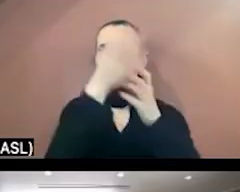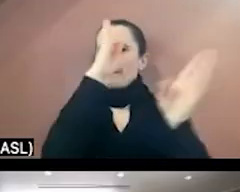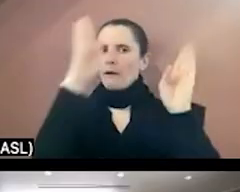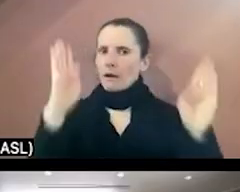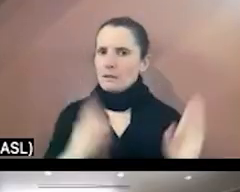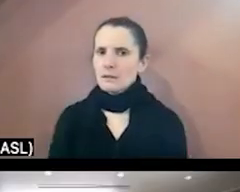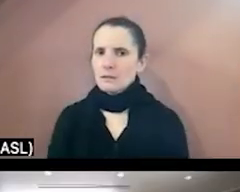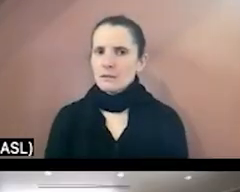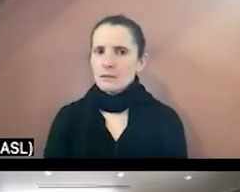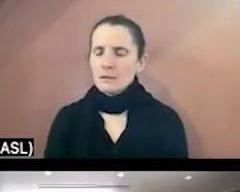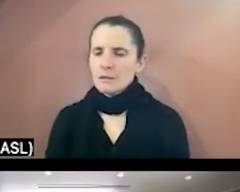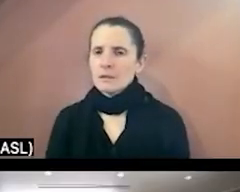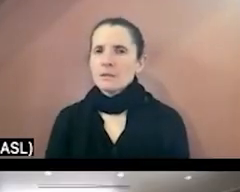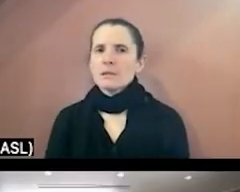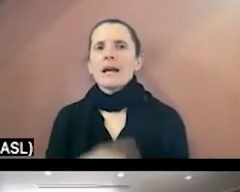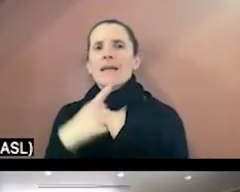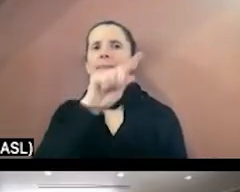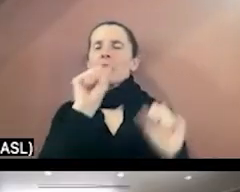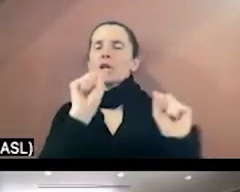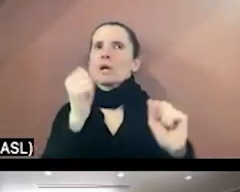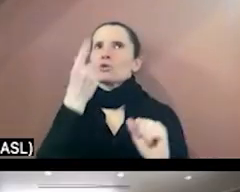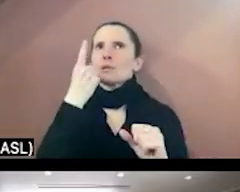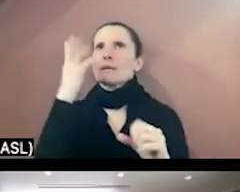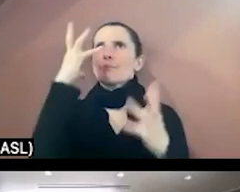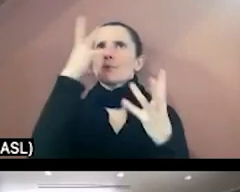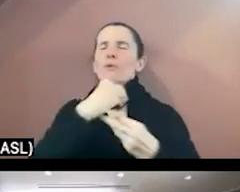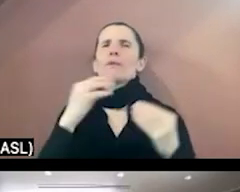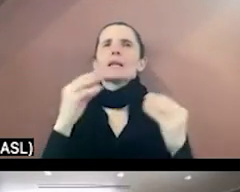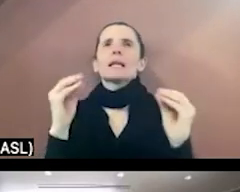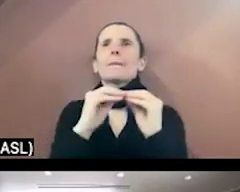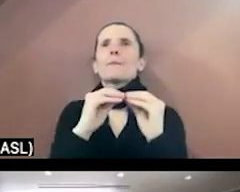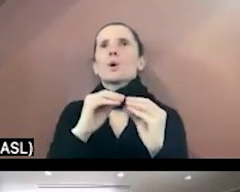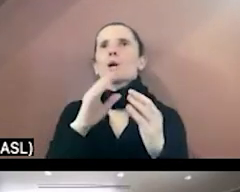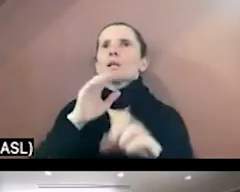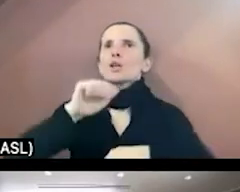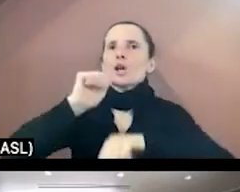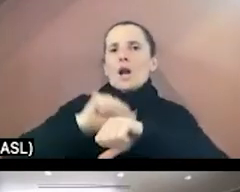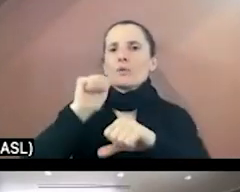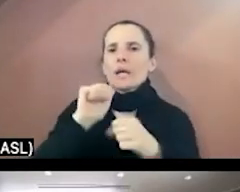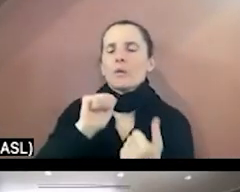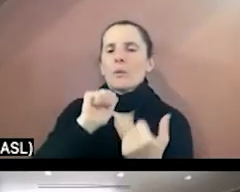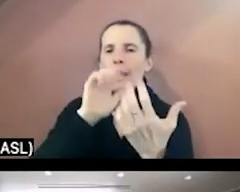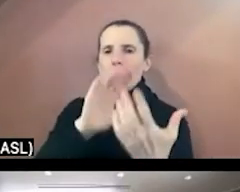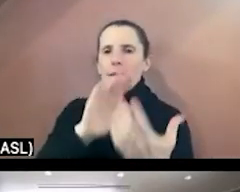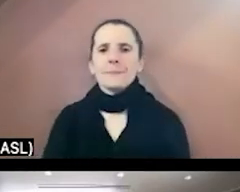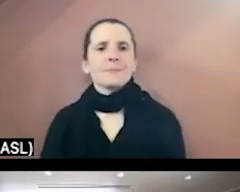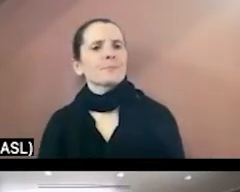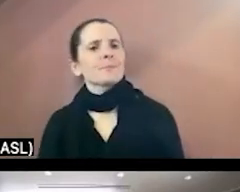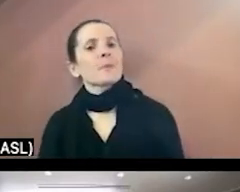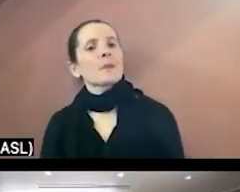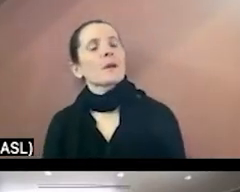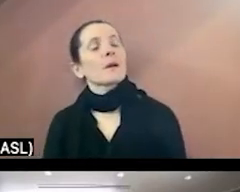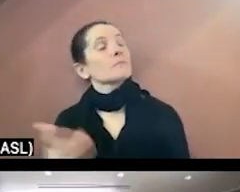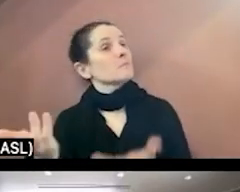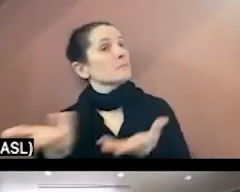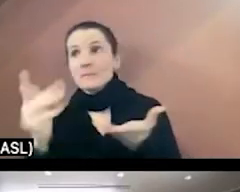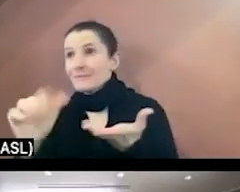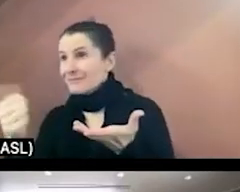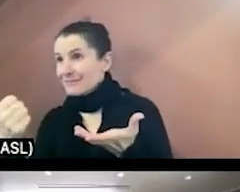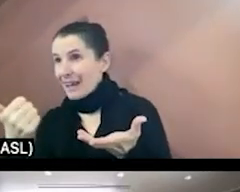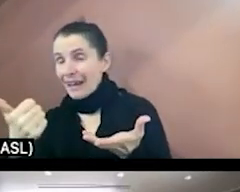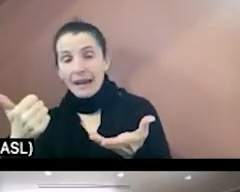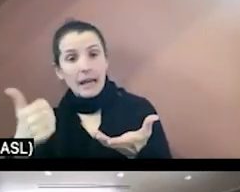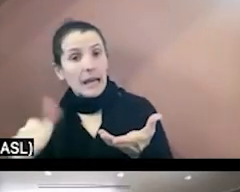way. Thank you for that. I want to open it up to any questions. We have a question here. This